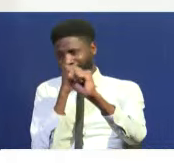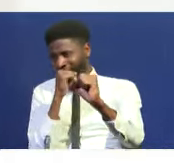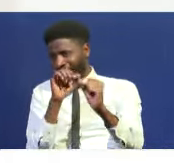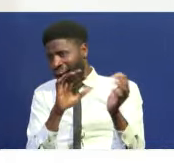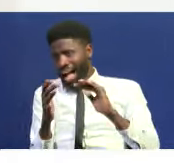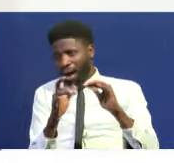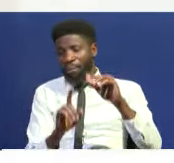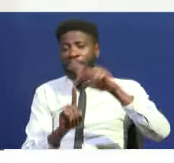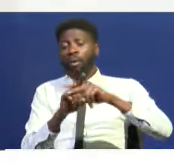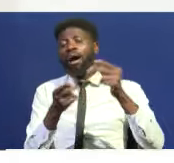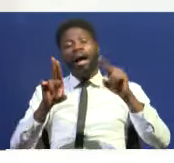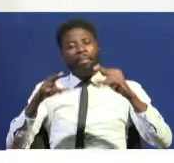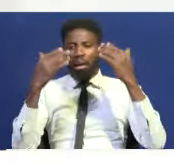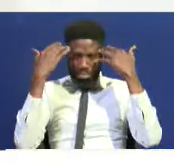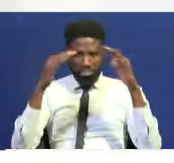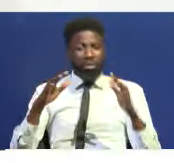complex.